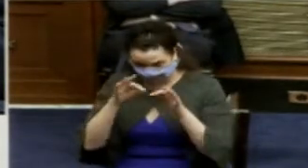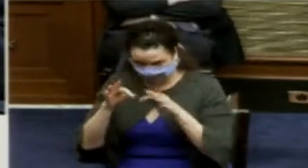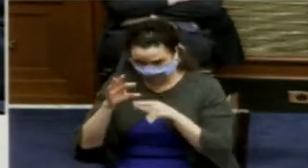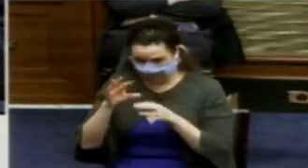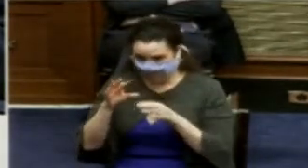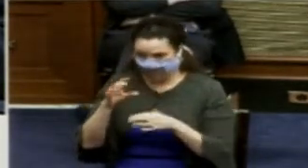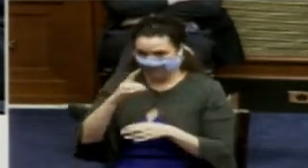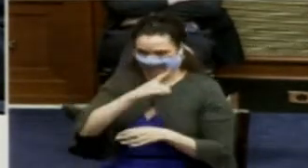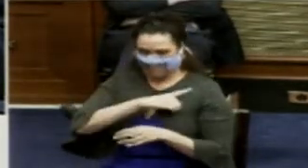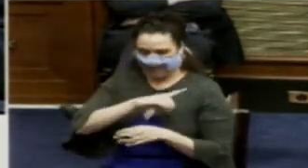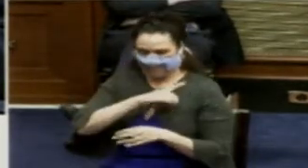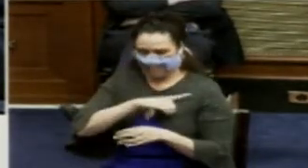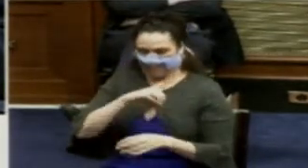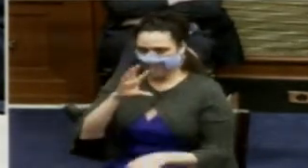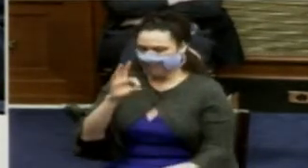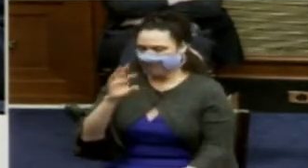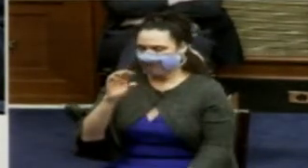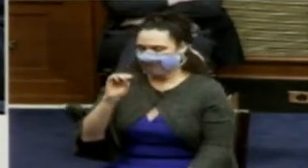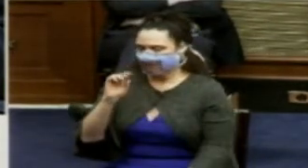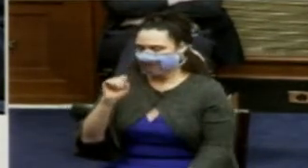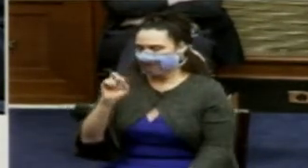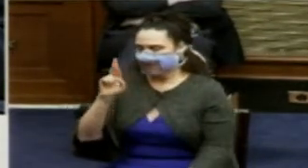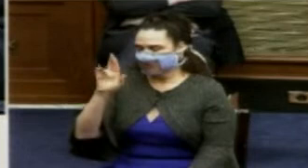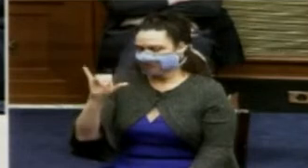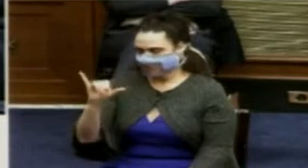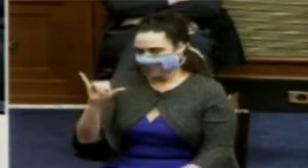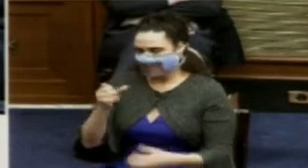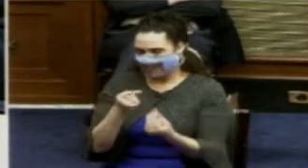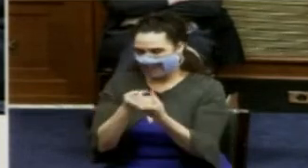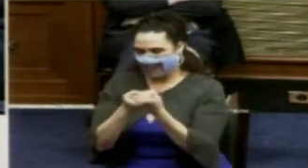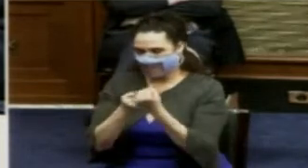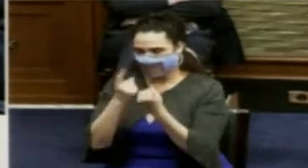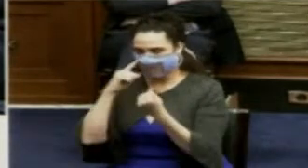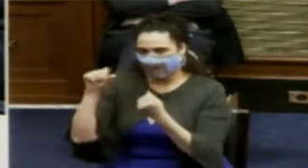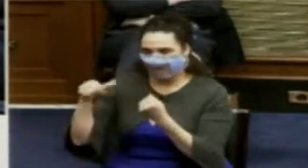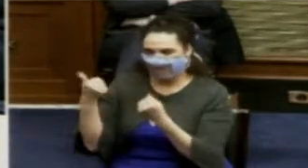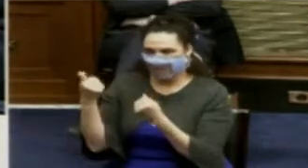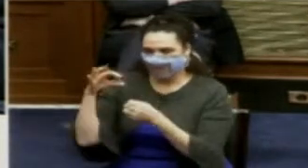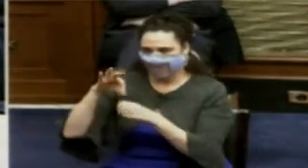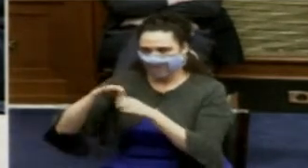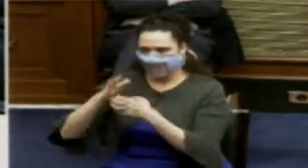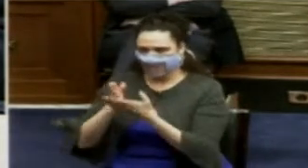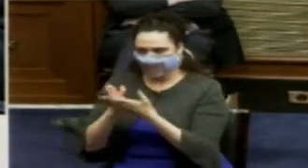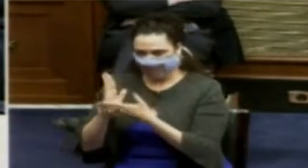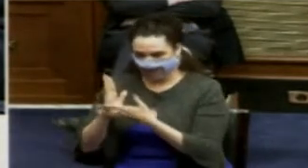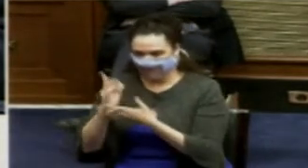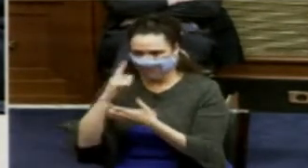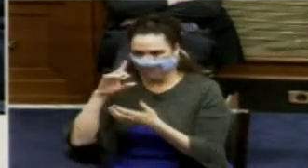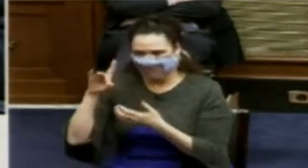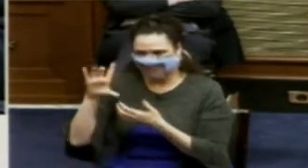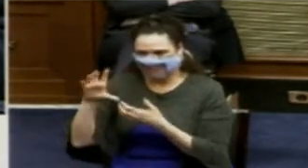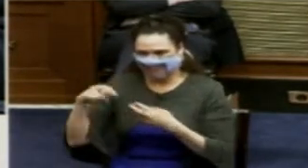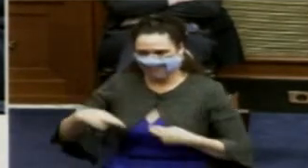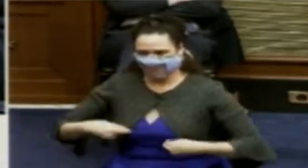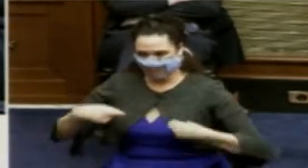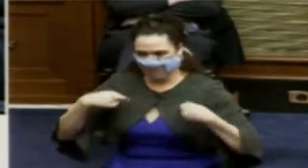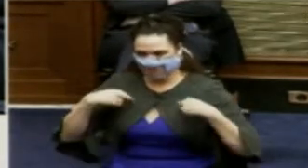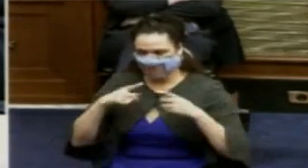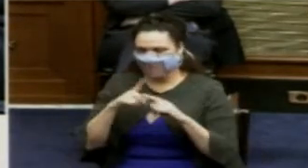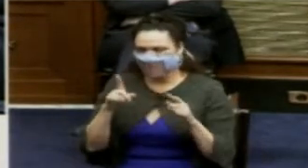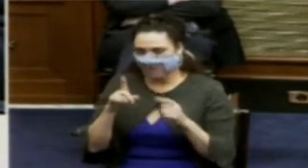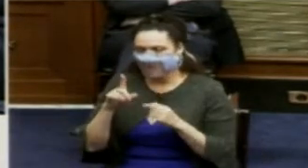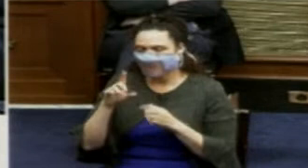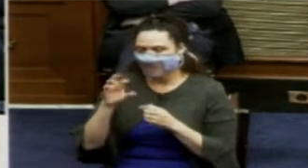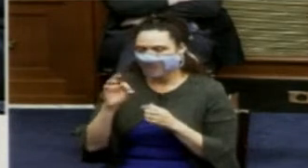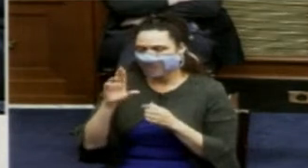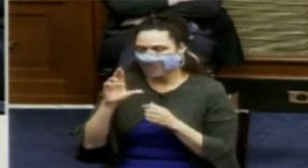was advocating for other voting rights legislation for district residents, but he was saying that he